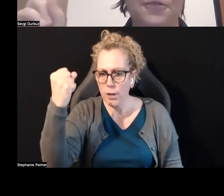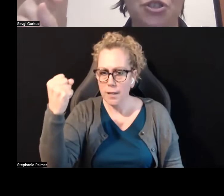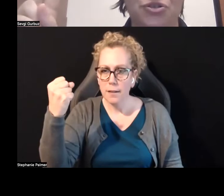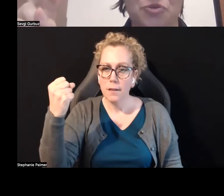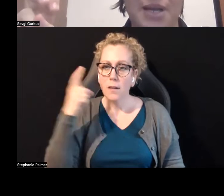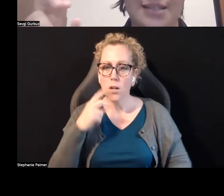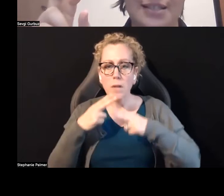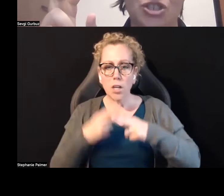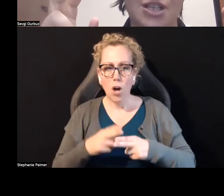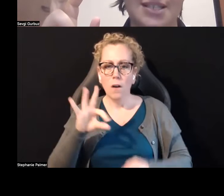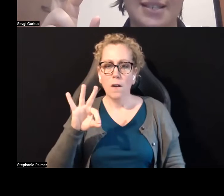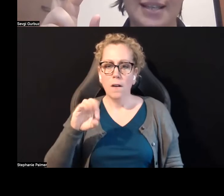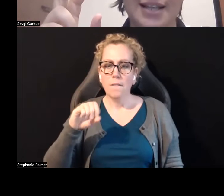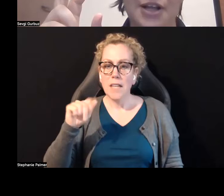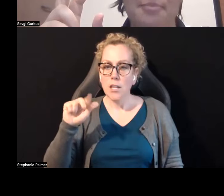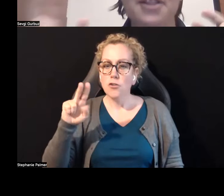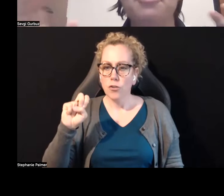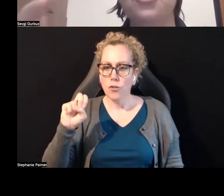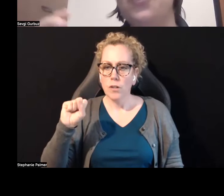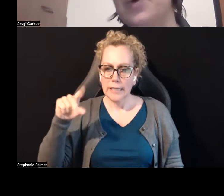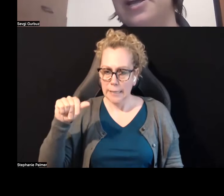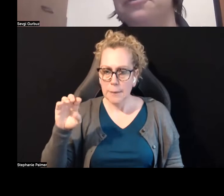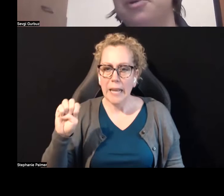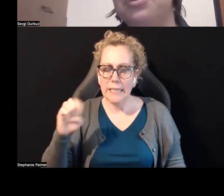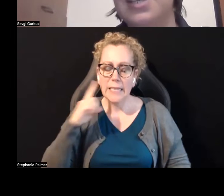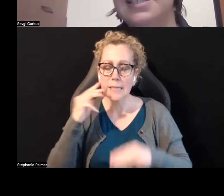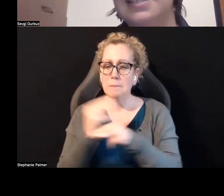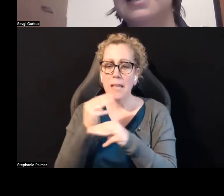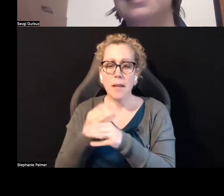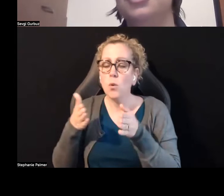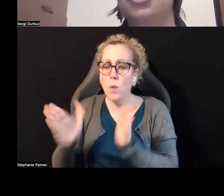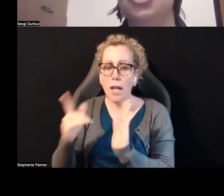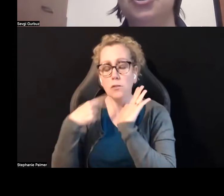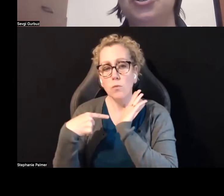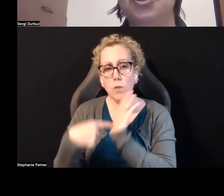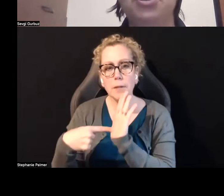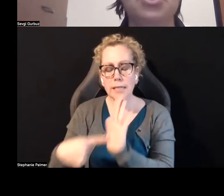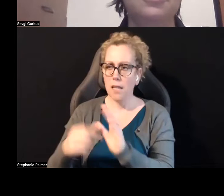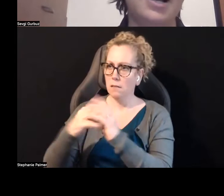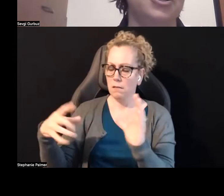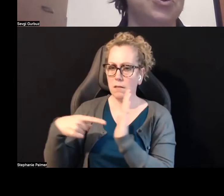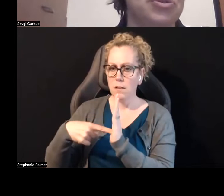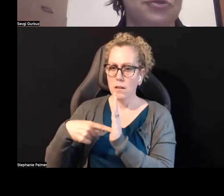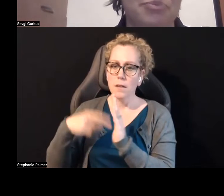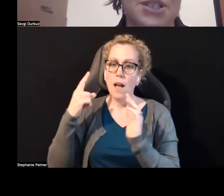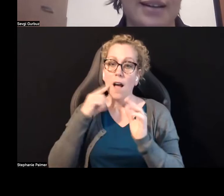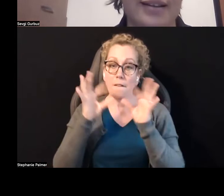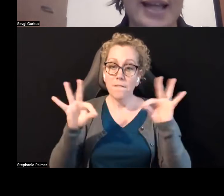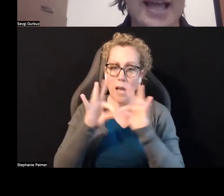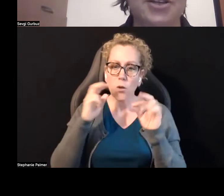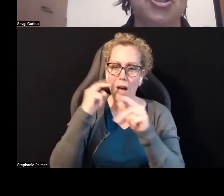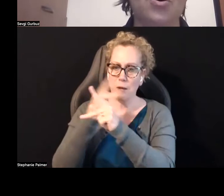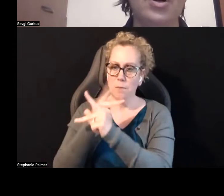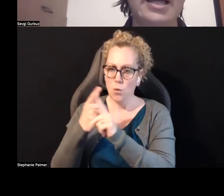called a feature space. It's just a mathematical way of representing computed values from the